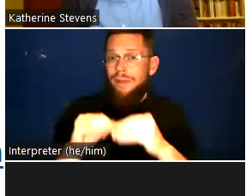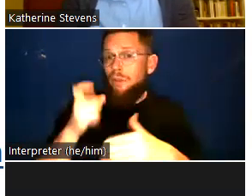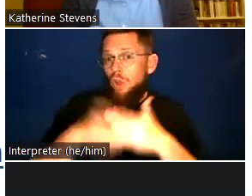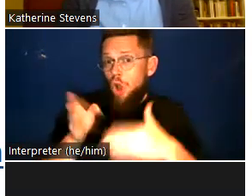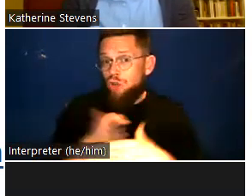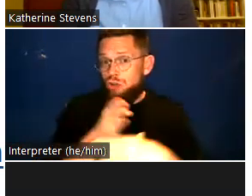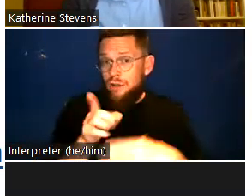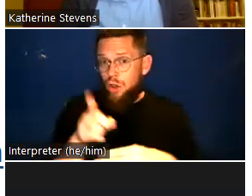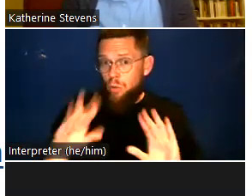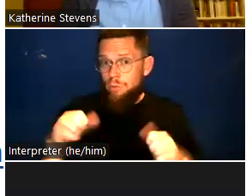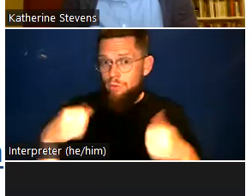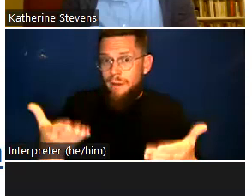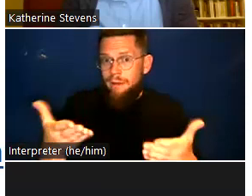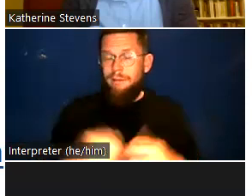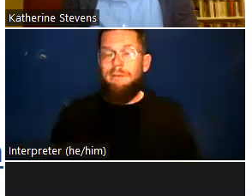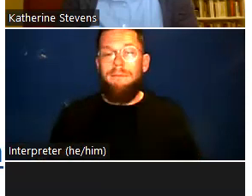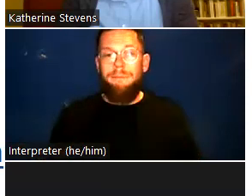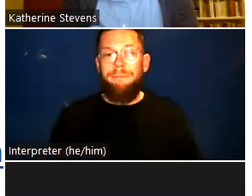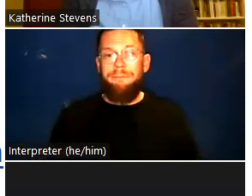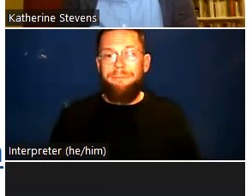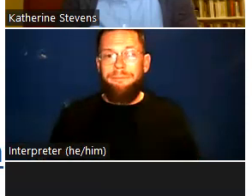are providing.